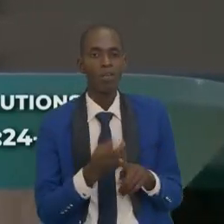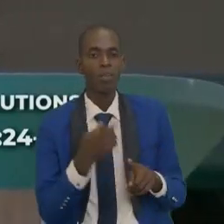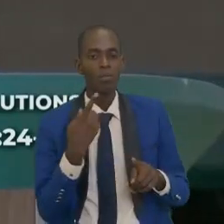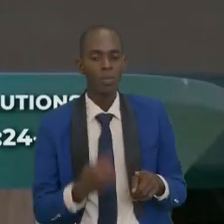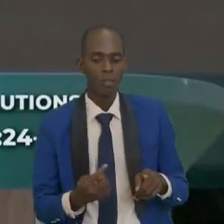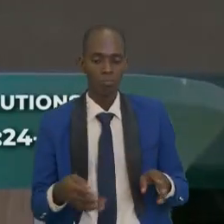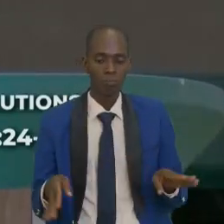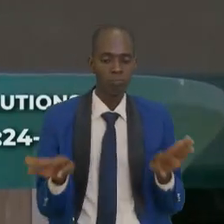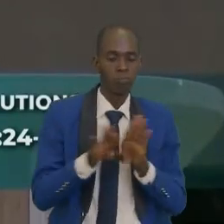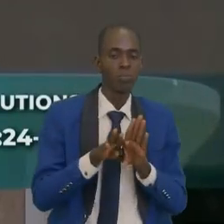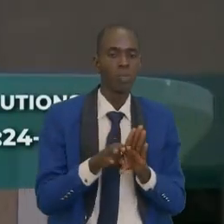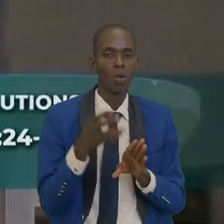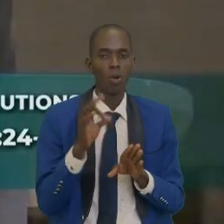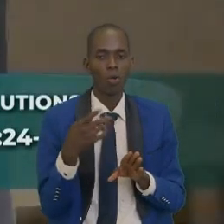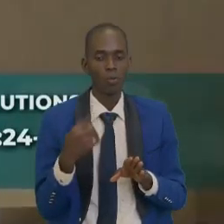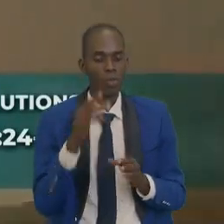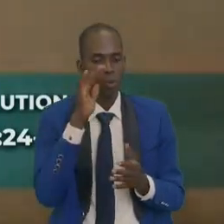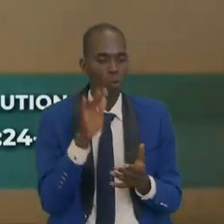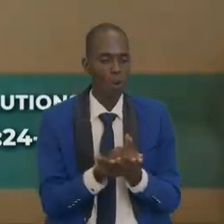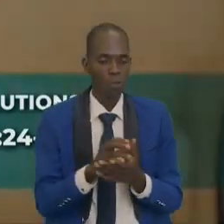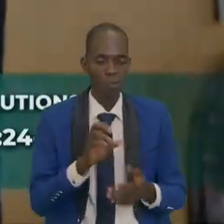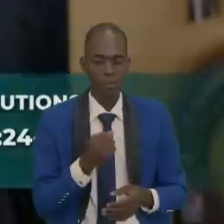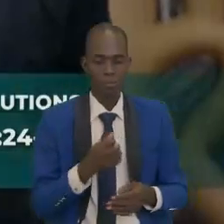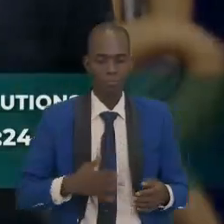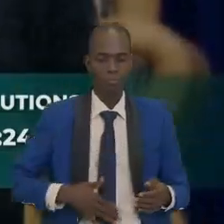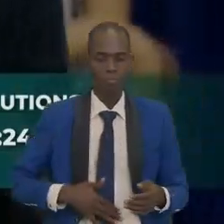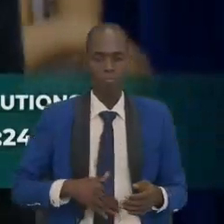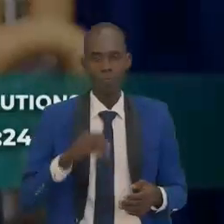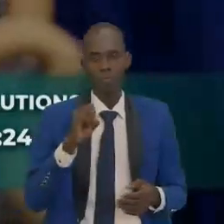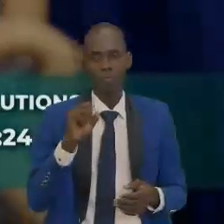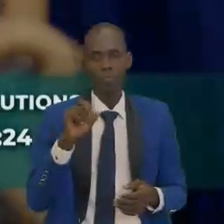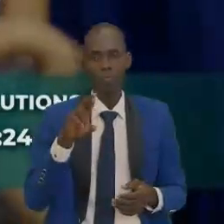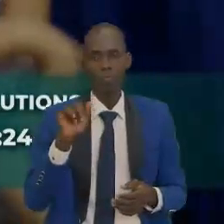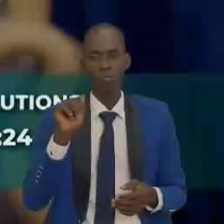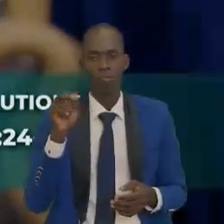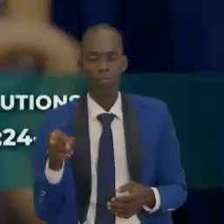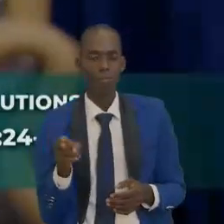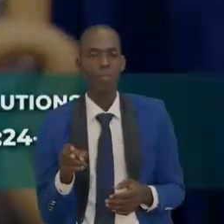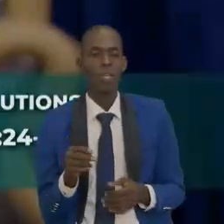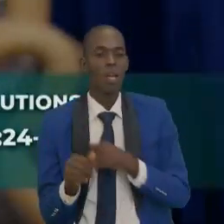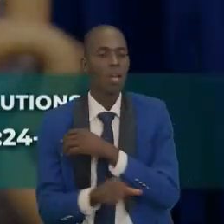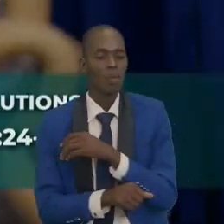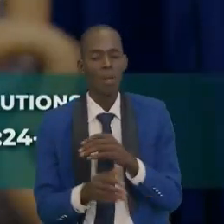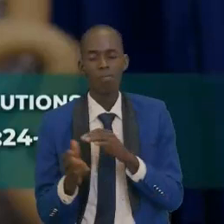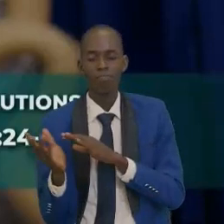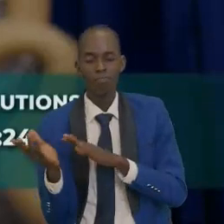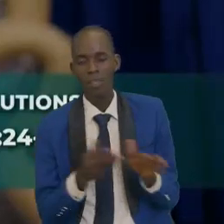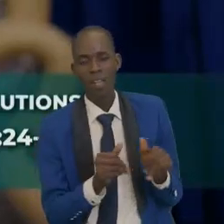one he looked away from everything he had known in history